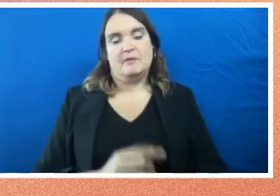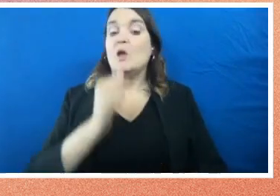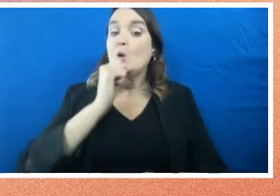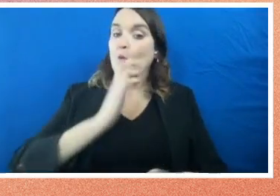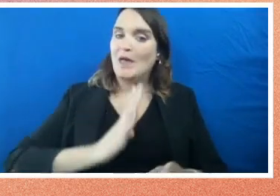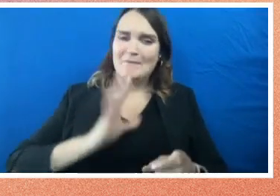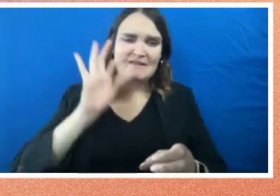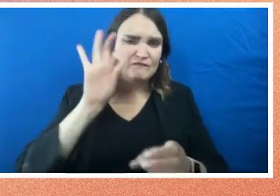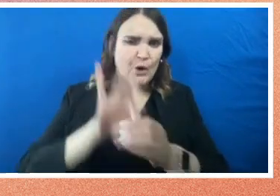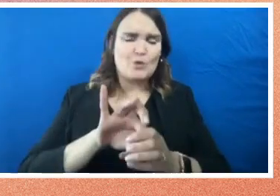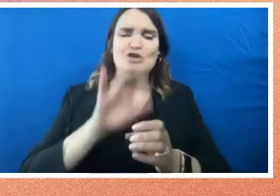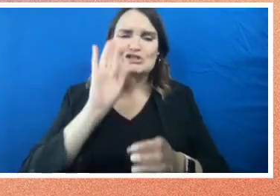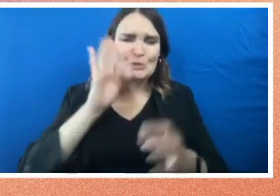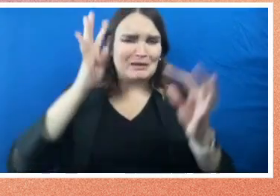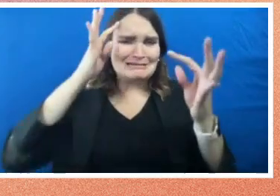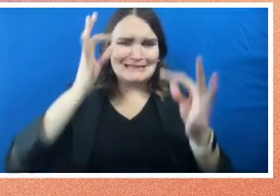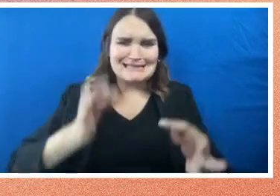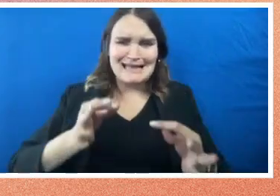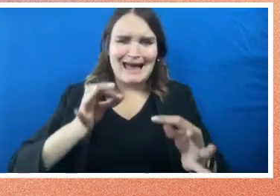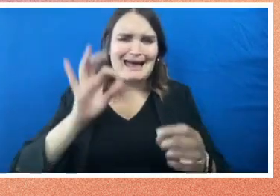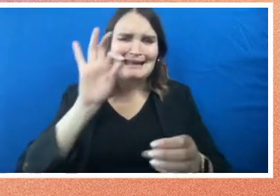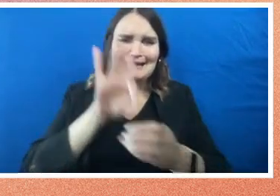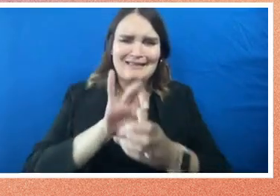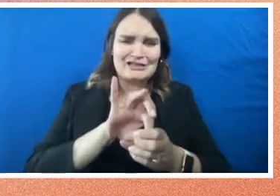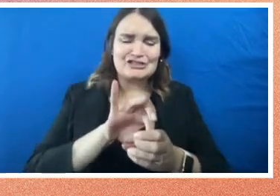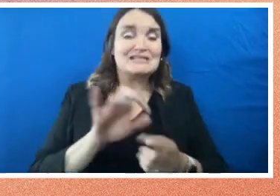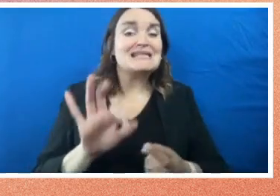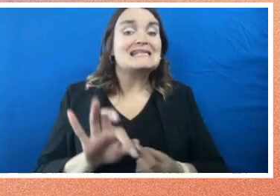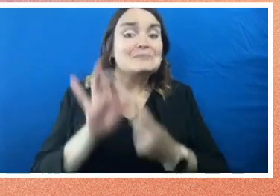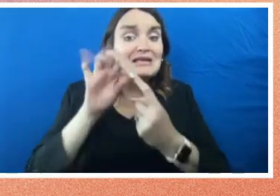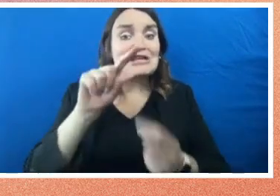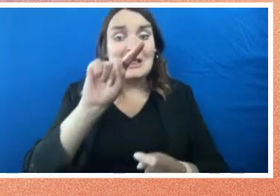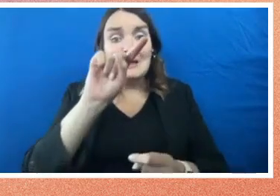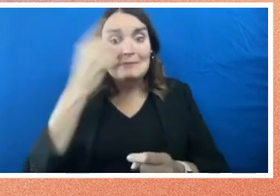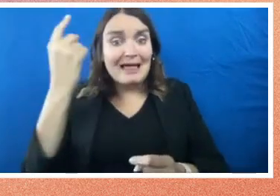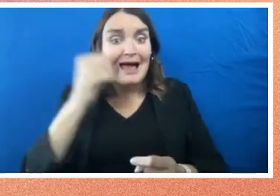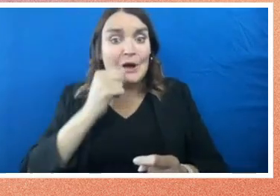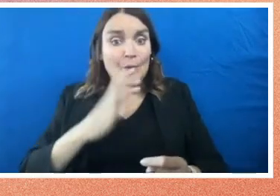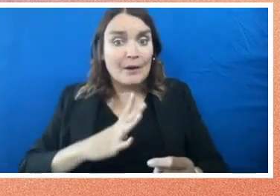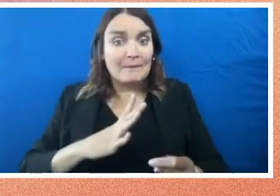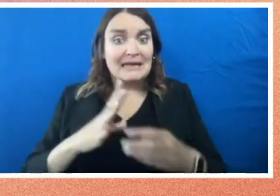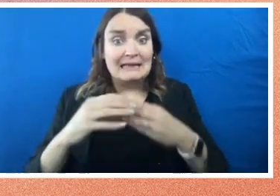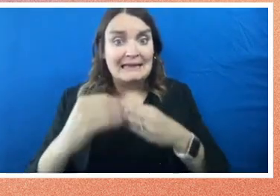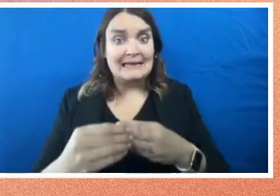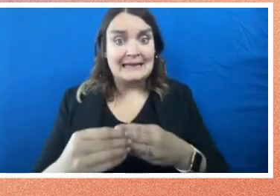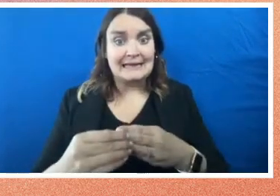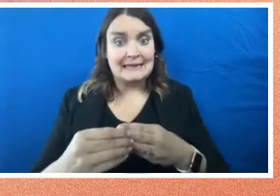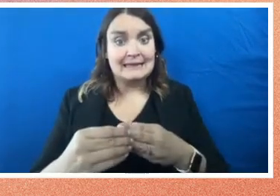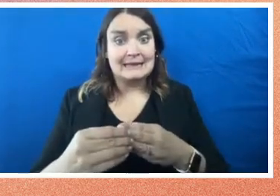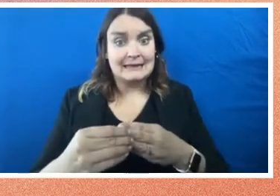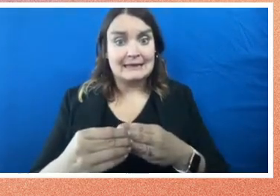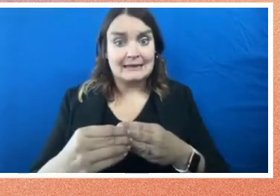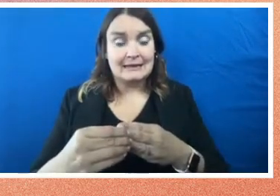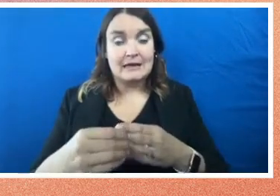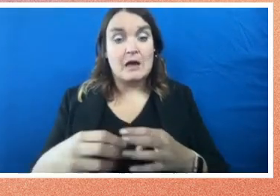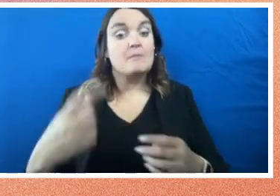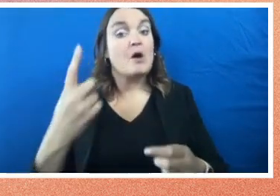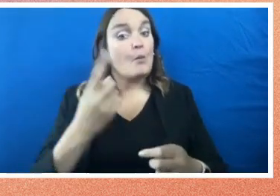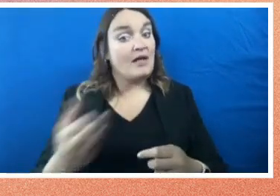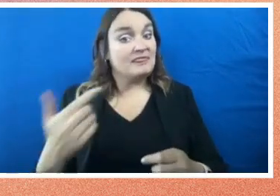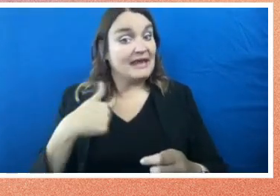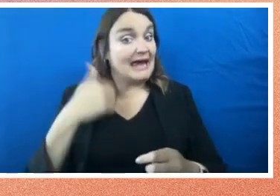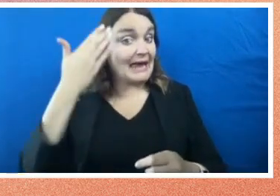deciding elections, with Black women in particular leading the way. What I didn't know in